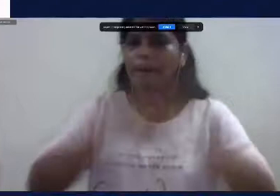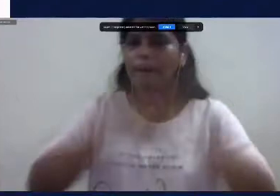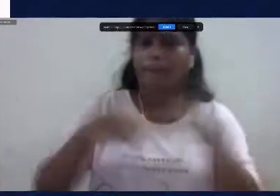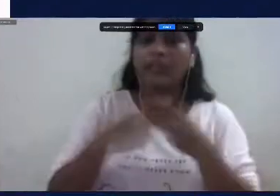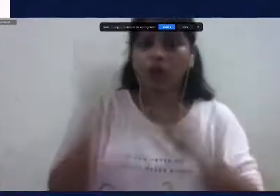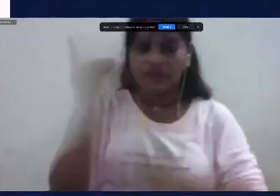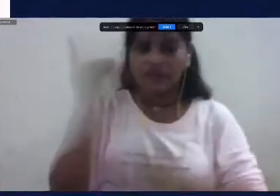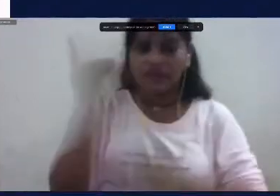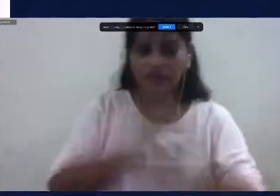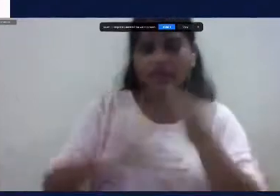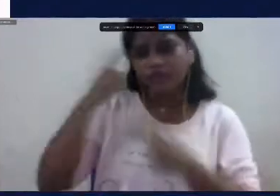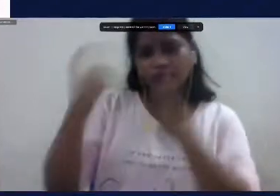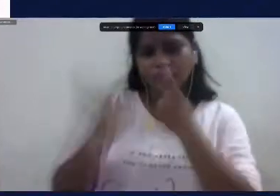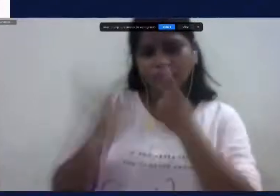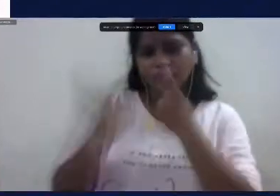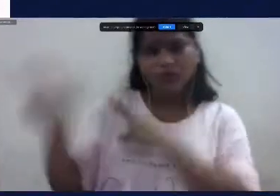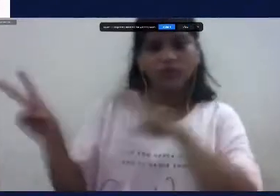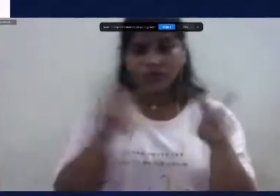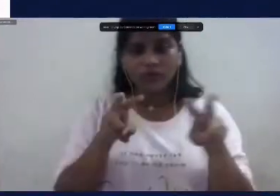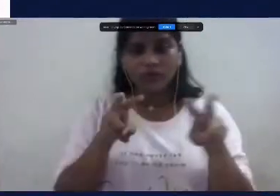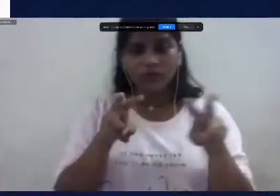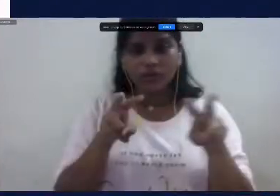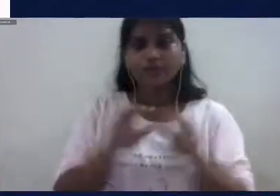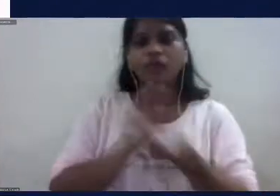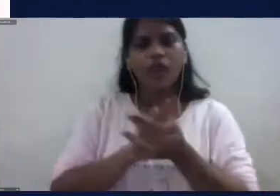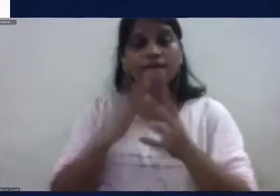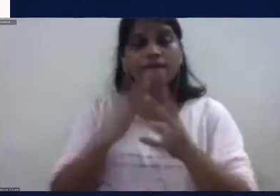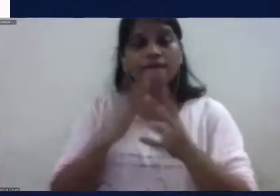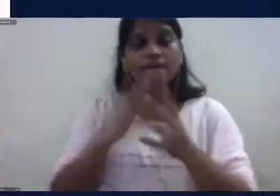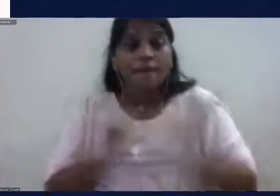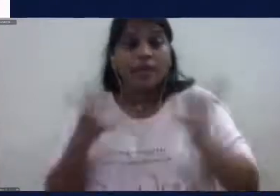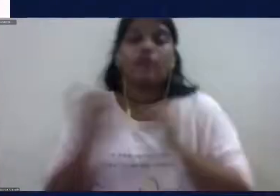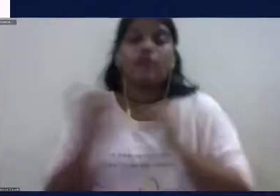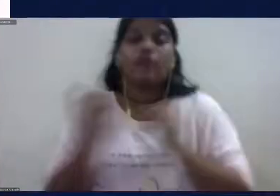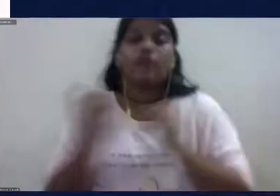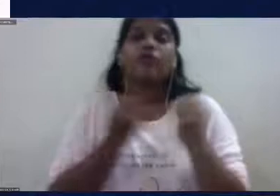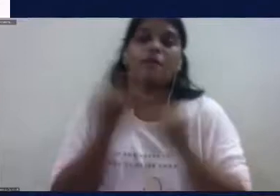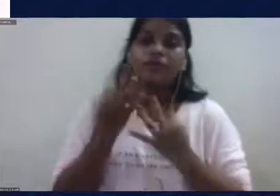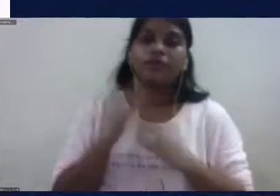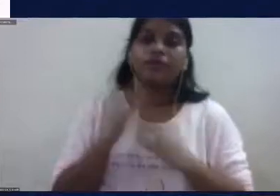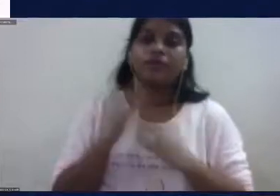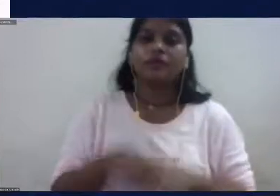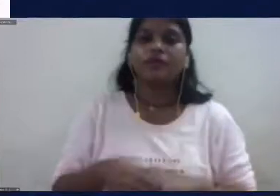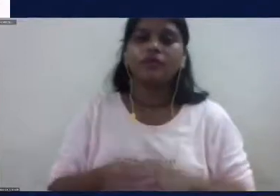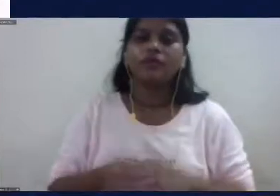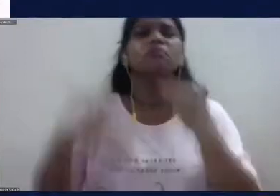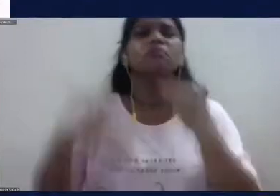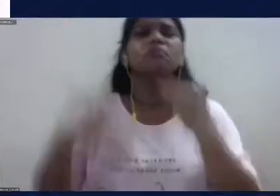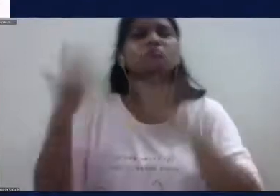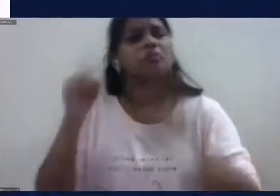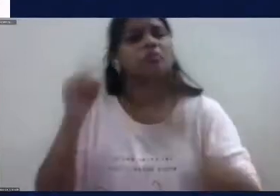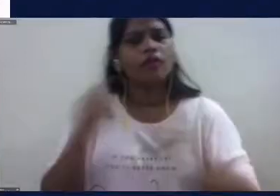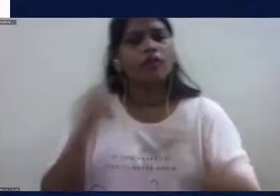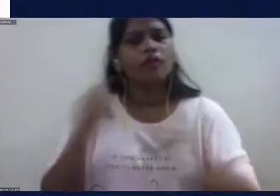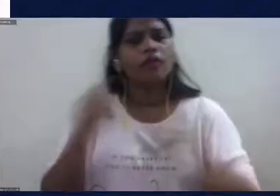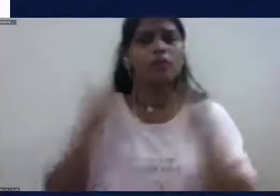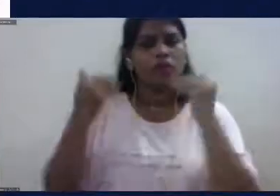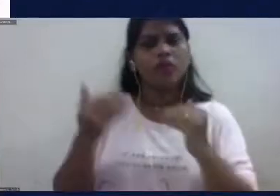design thinking. You can see that they've been amazing in terms of numbers. So over a 10-year period,